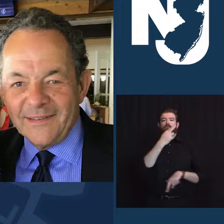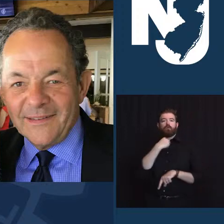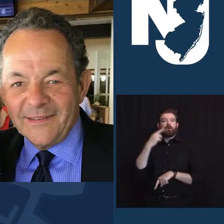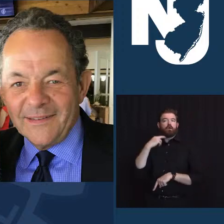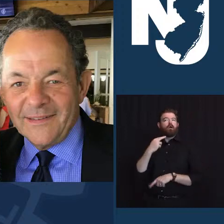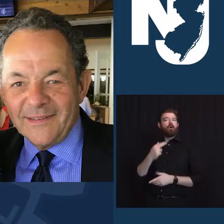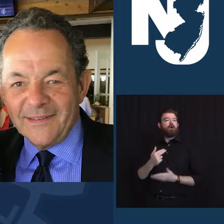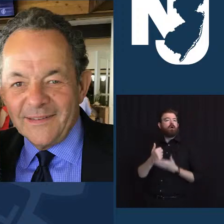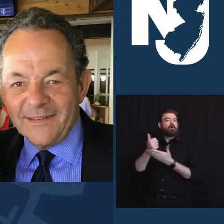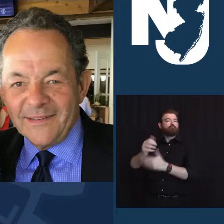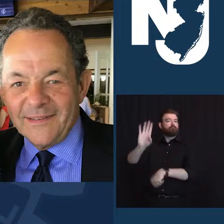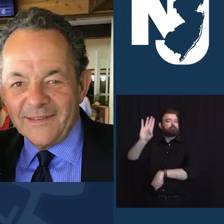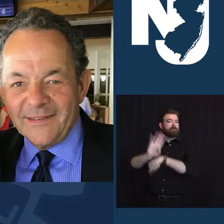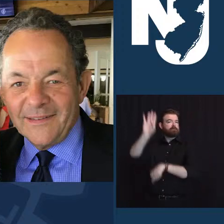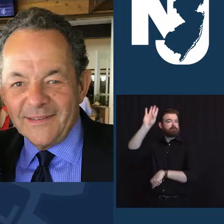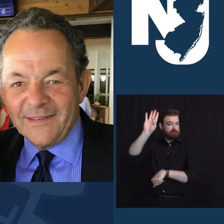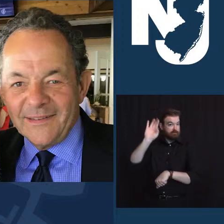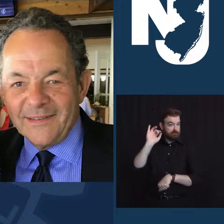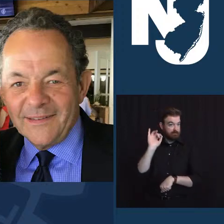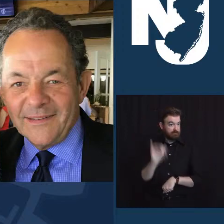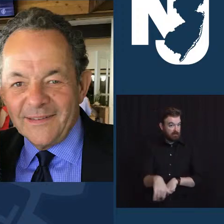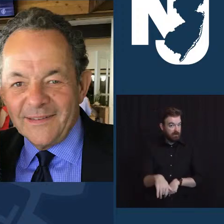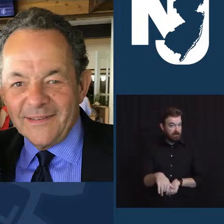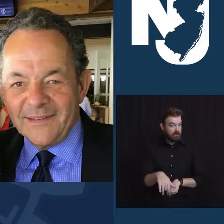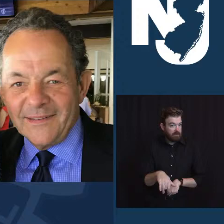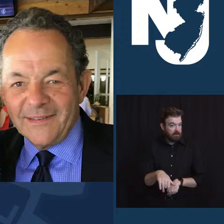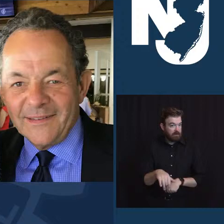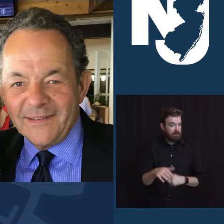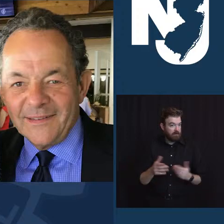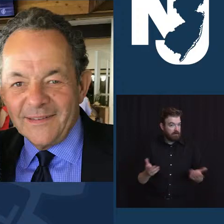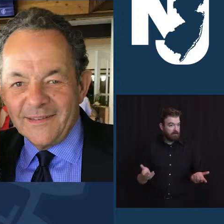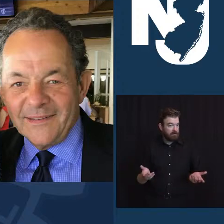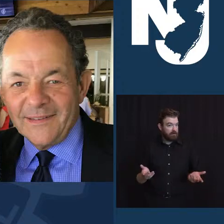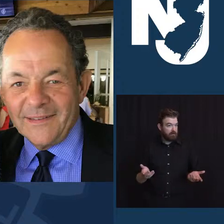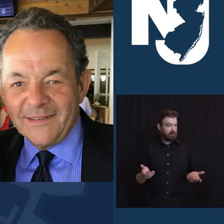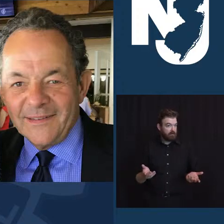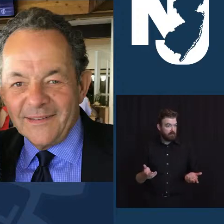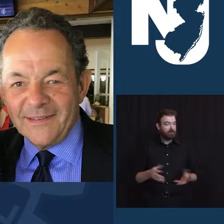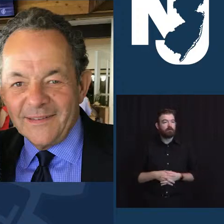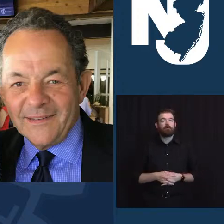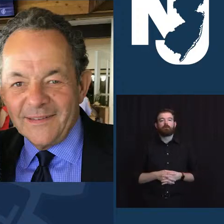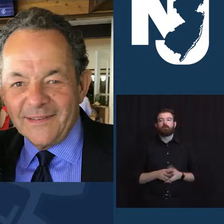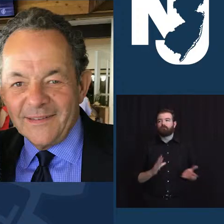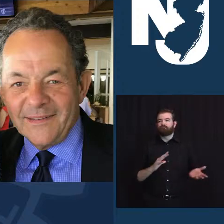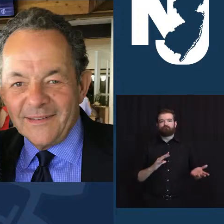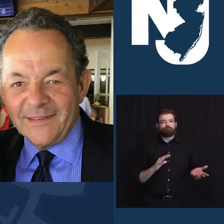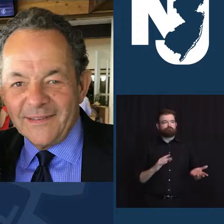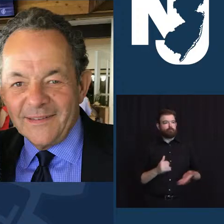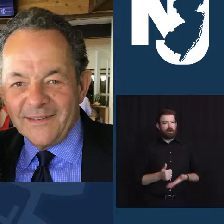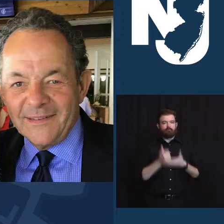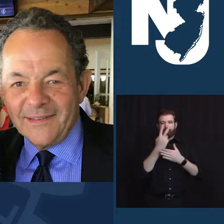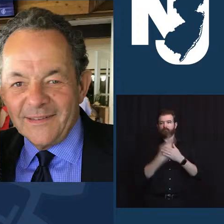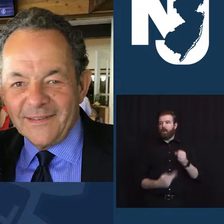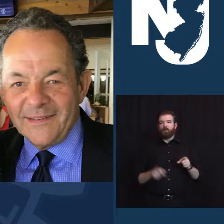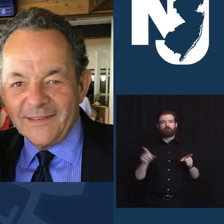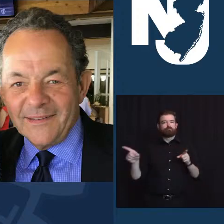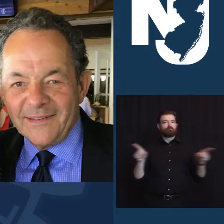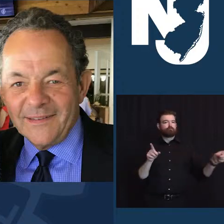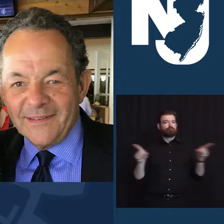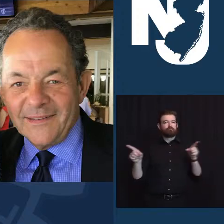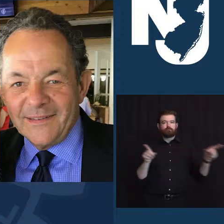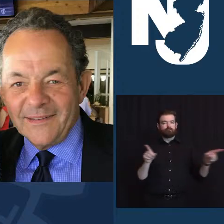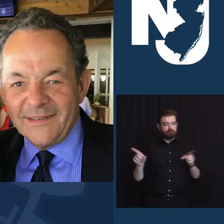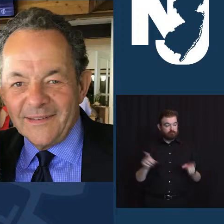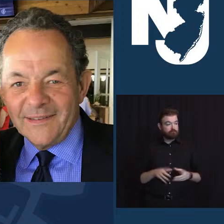by the orders for fresh cooked meals. Let's head up to Morris County. The Morristown Rotary Club received